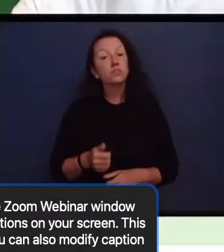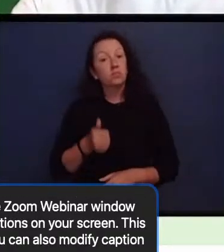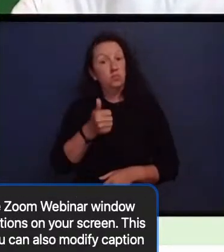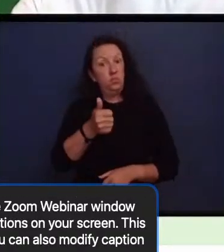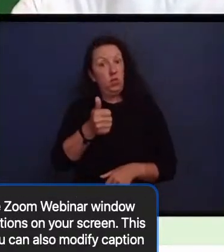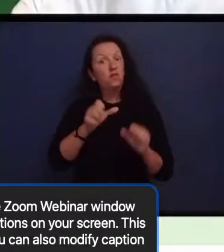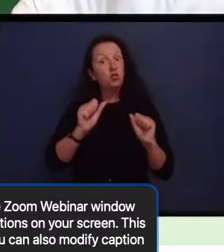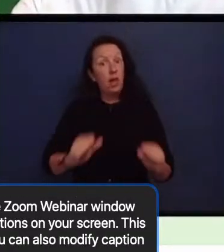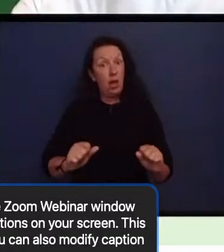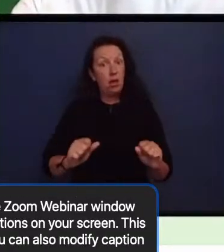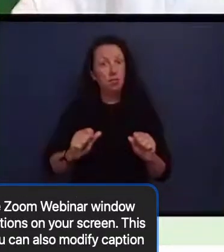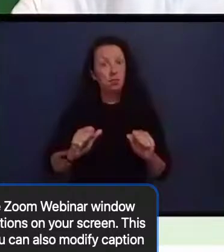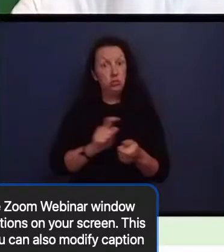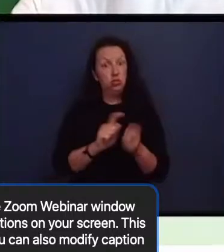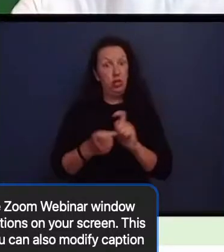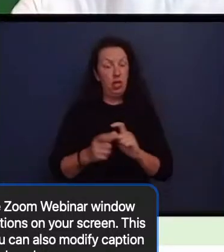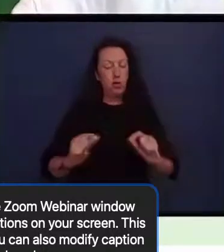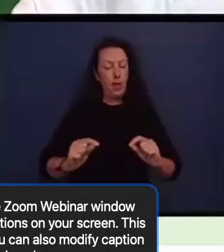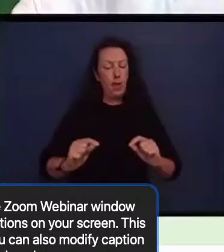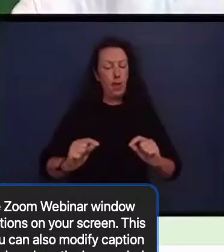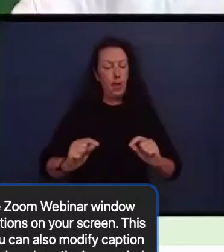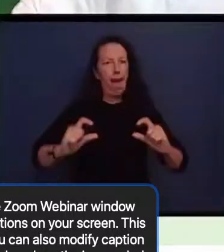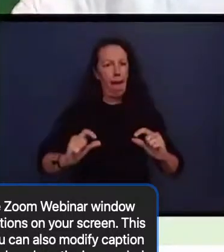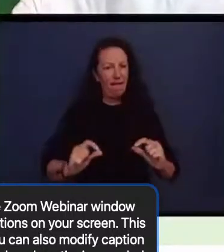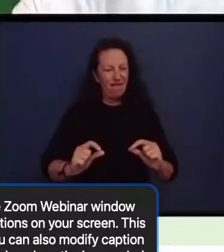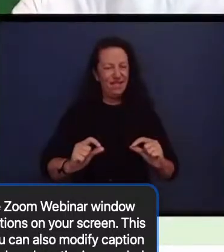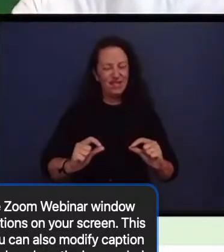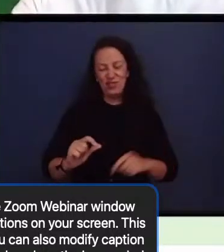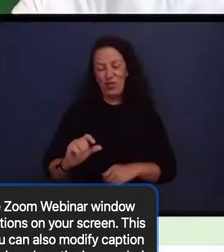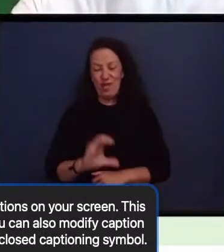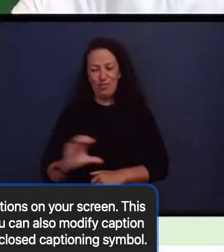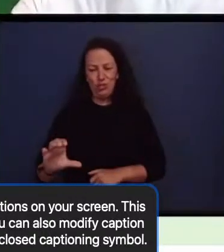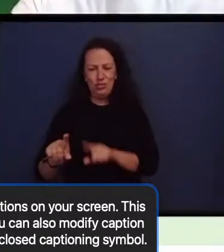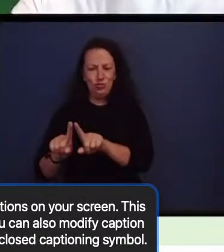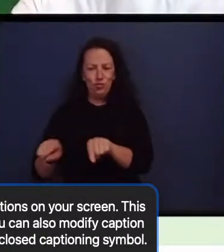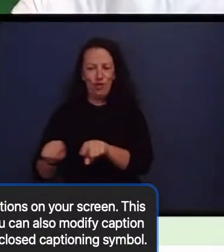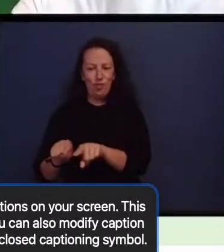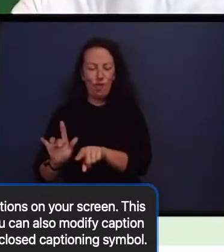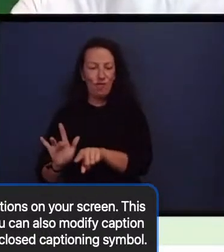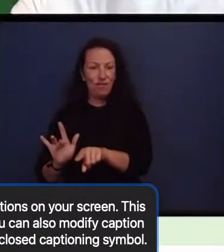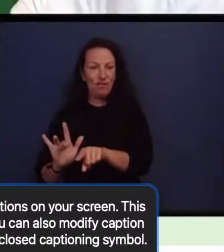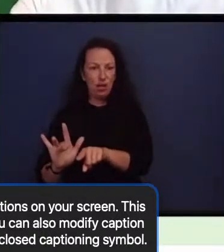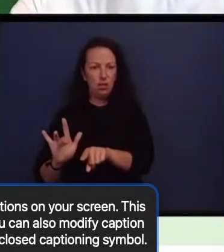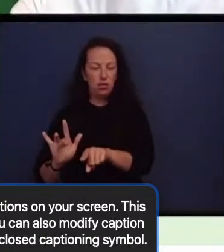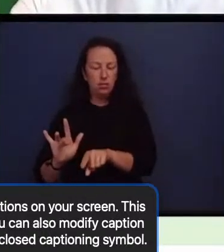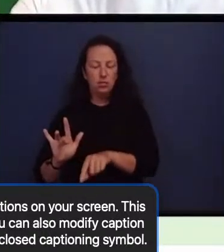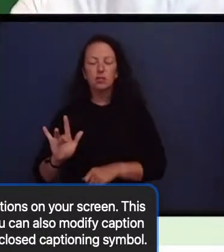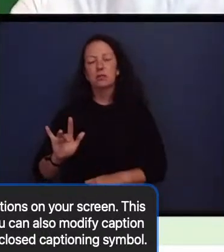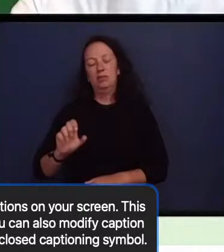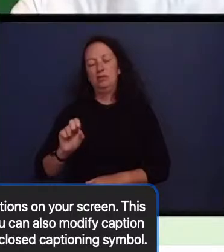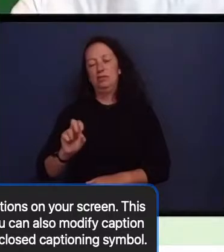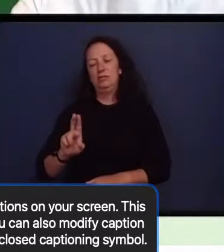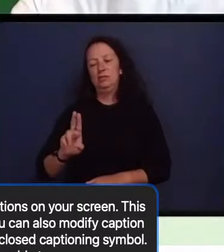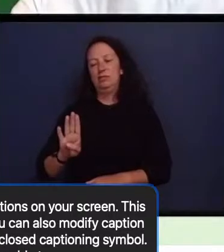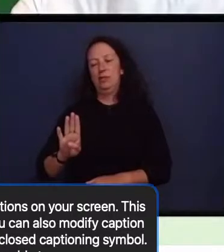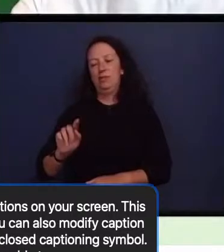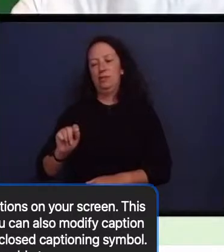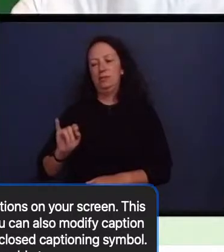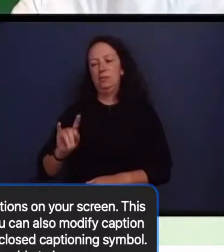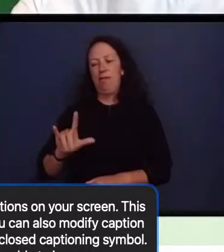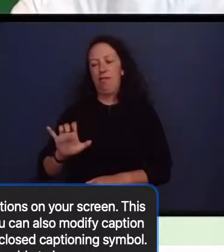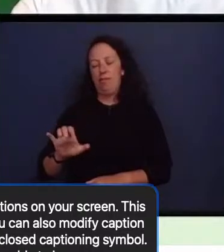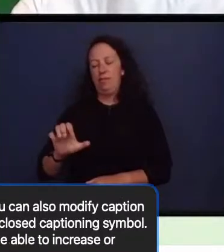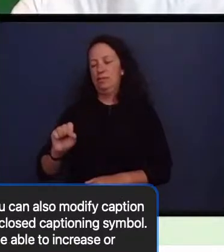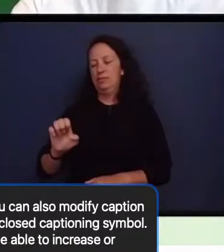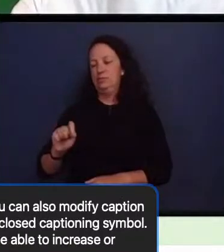small triangle next to the closed captioning symbol and then clicking on Subtitle Settings. You will then be able to increase or